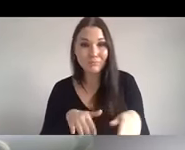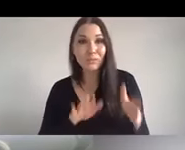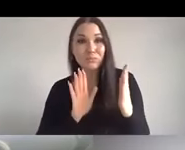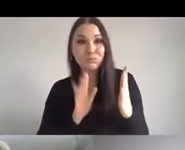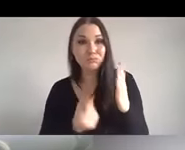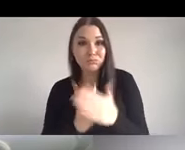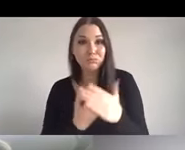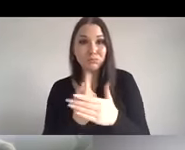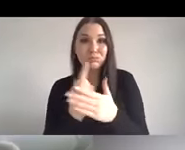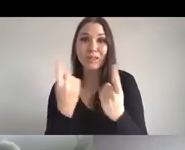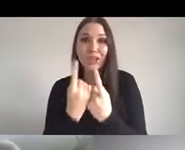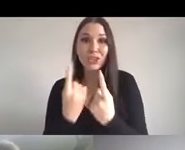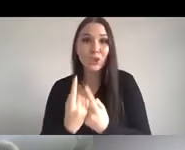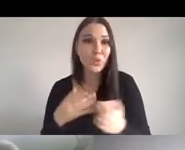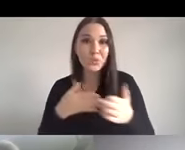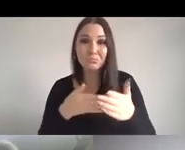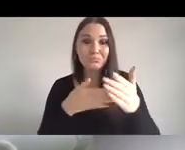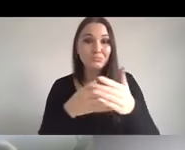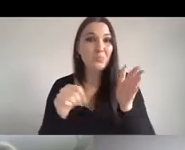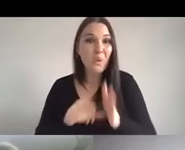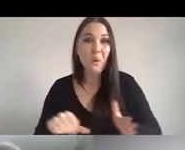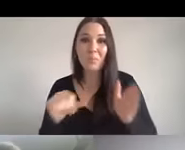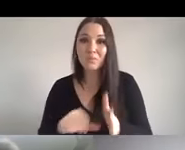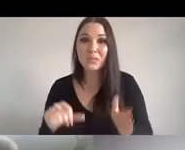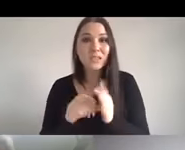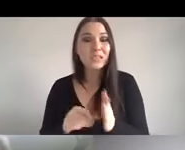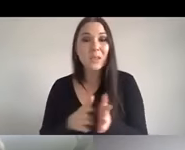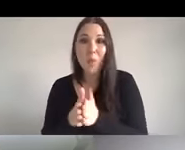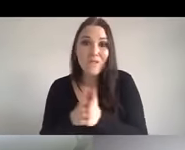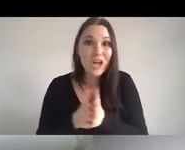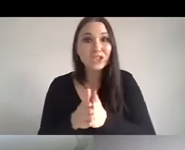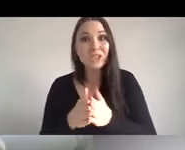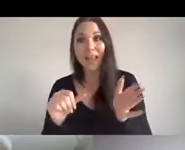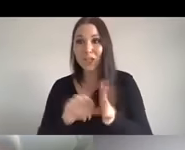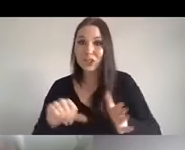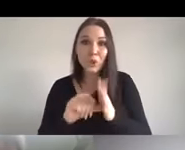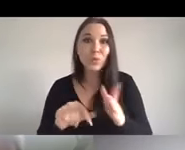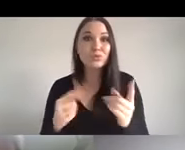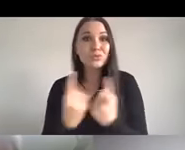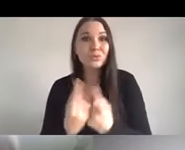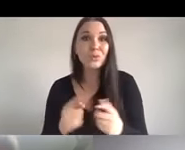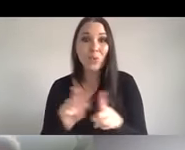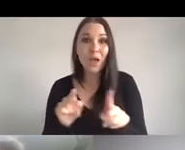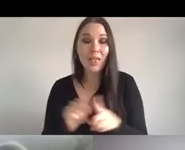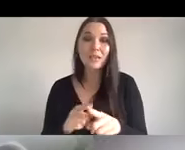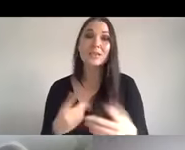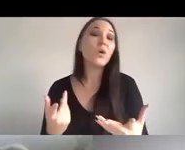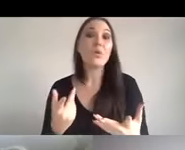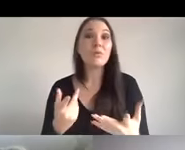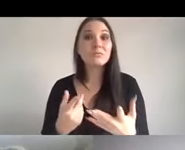potential production issues, you can face potential motivation issues. So look, if we maybe start off with you,